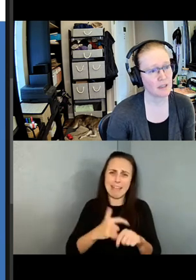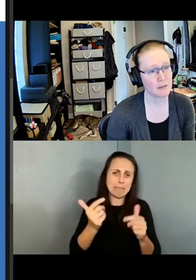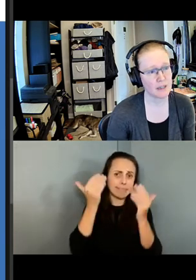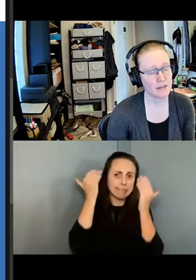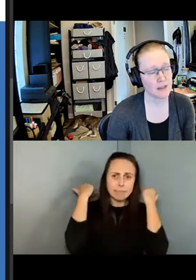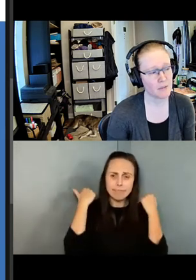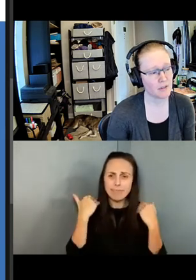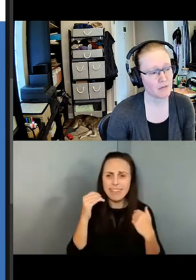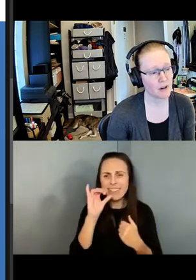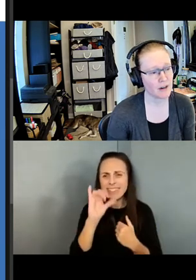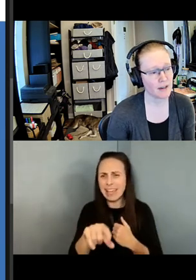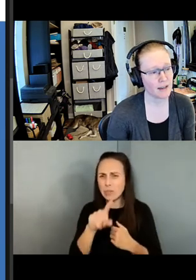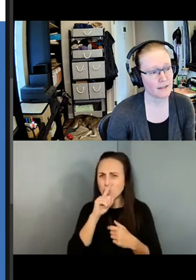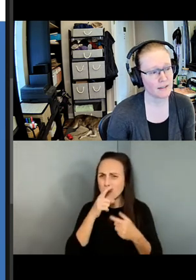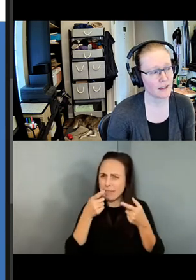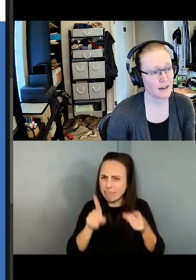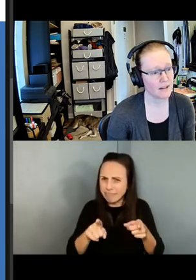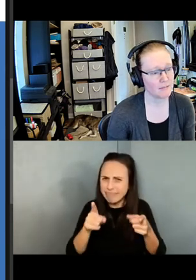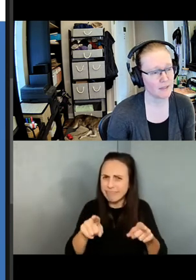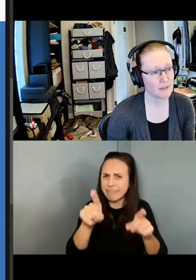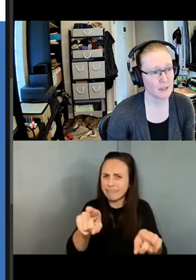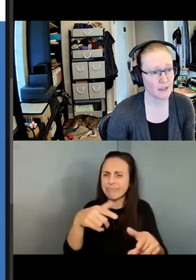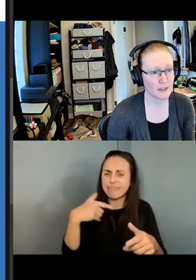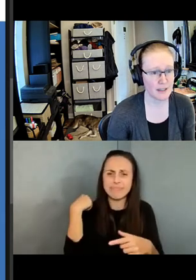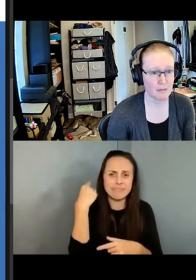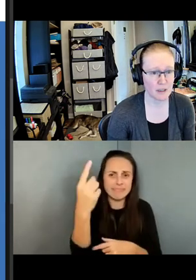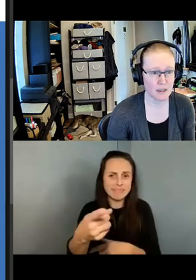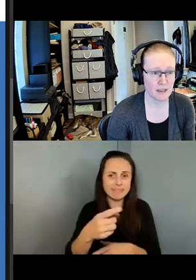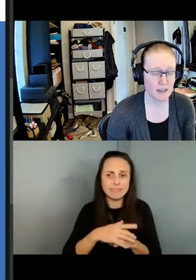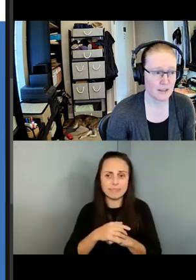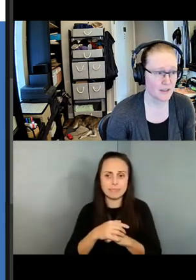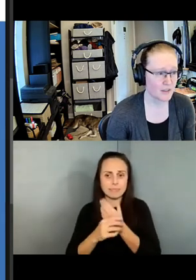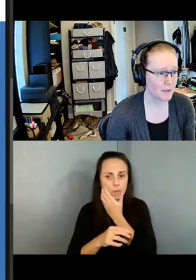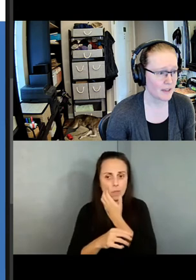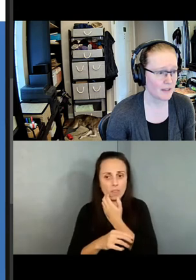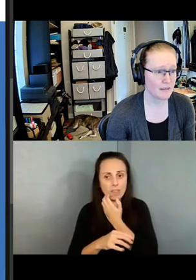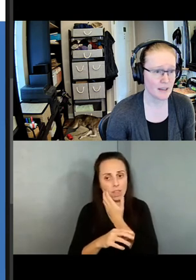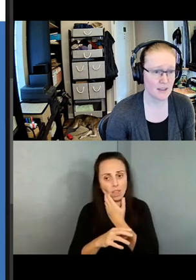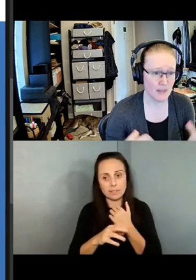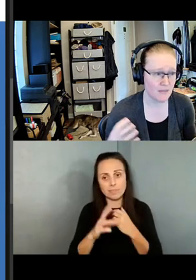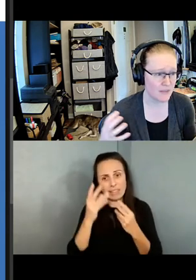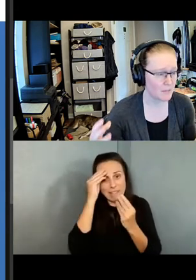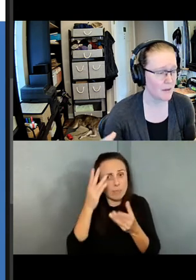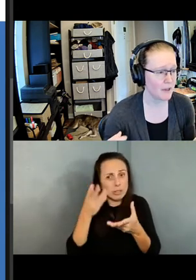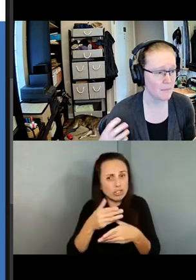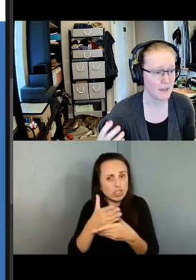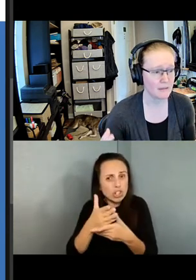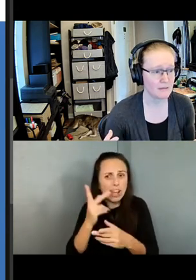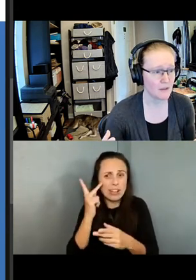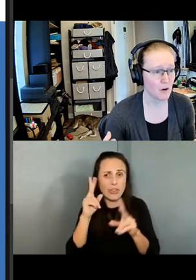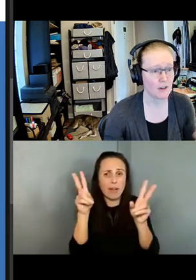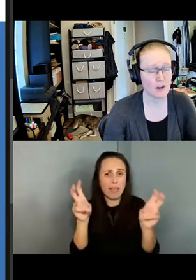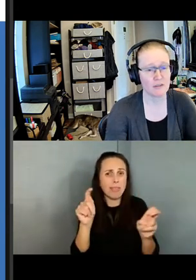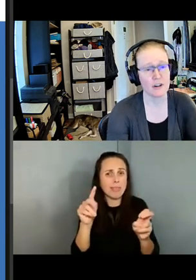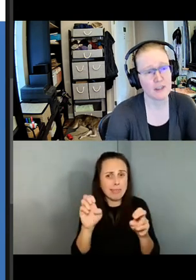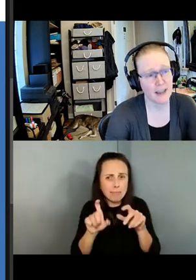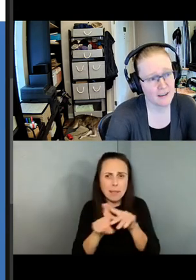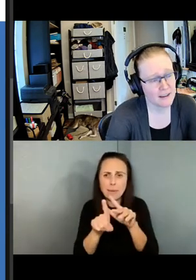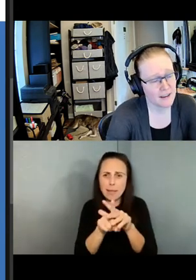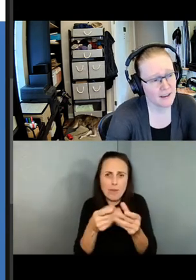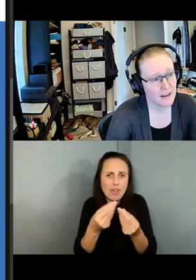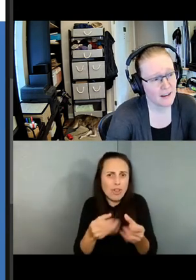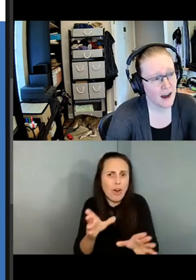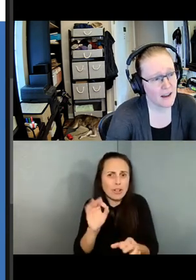has really been a theme so far. And in the materials that were distributed, I saw that theme coming up and over and over and over